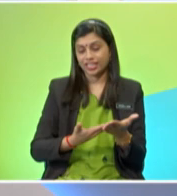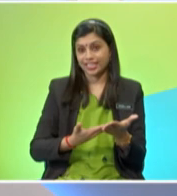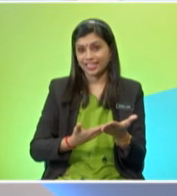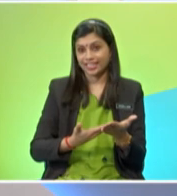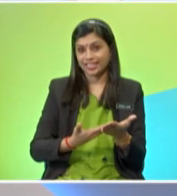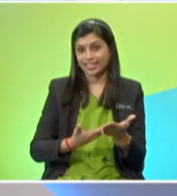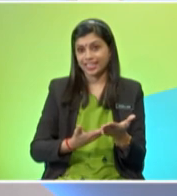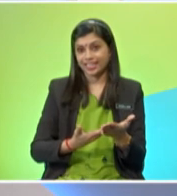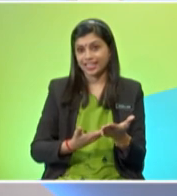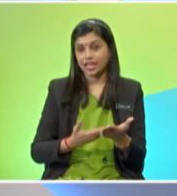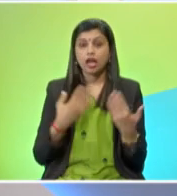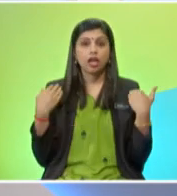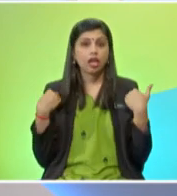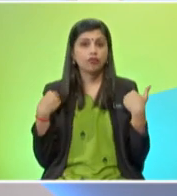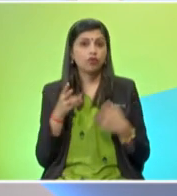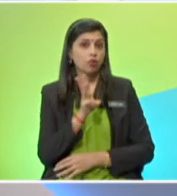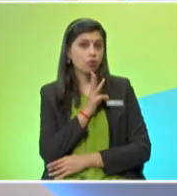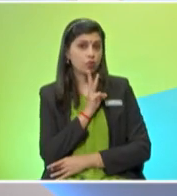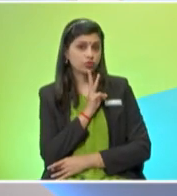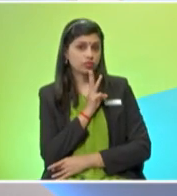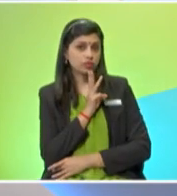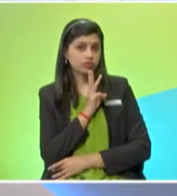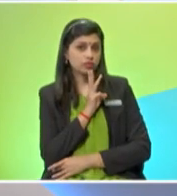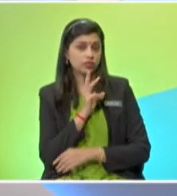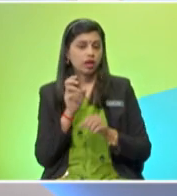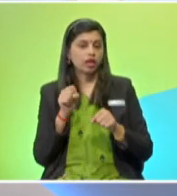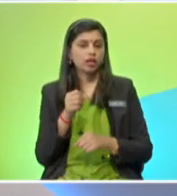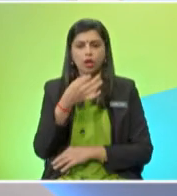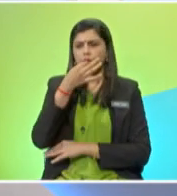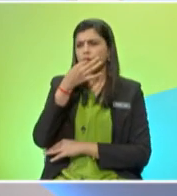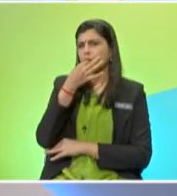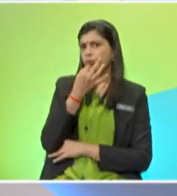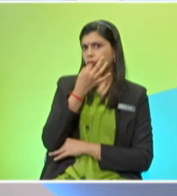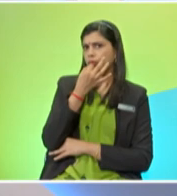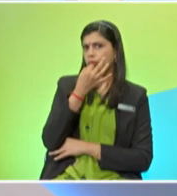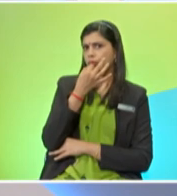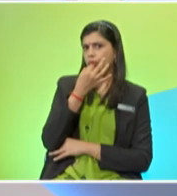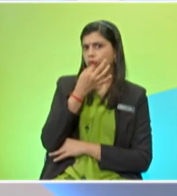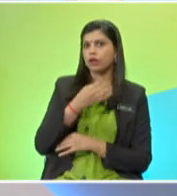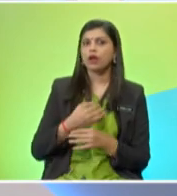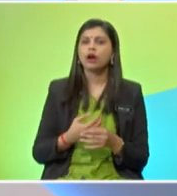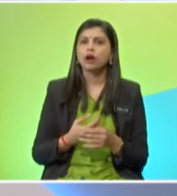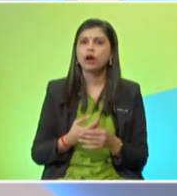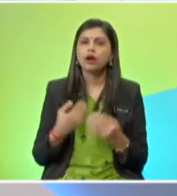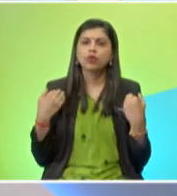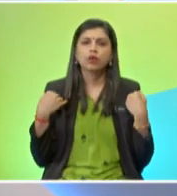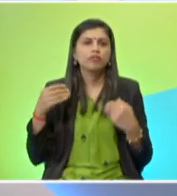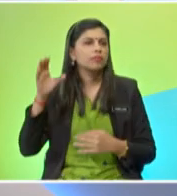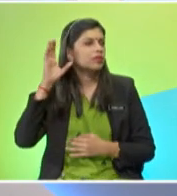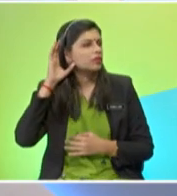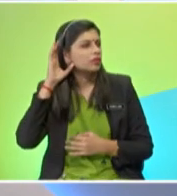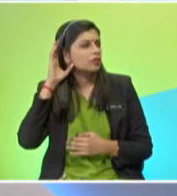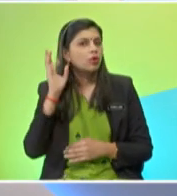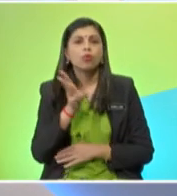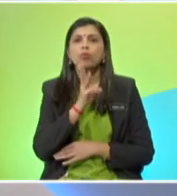I'm filled with water. I can whistle. Oh, can whistle. Ah, I can whistle when the